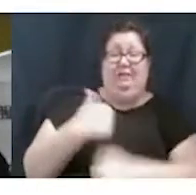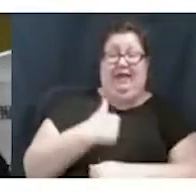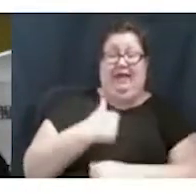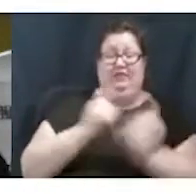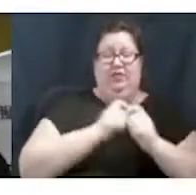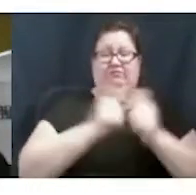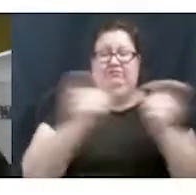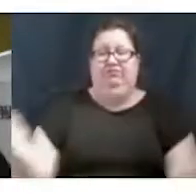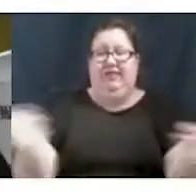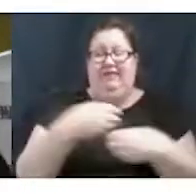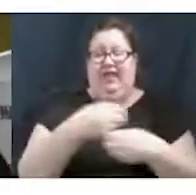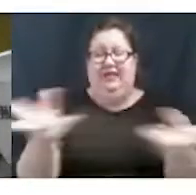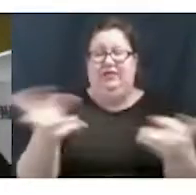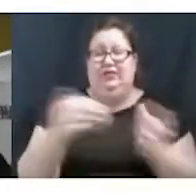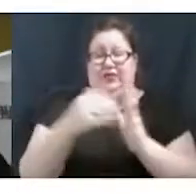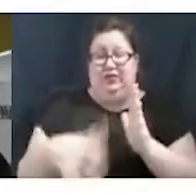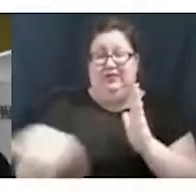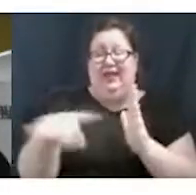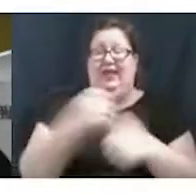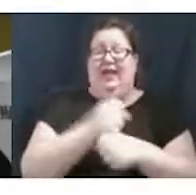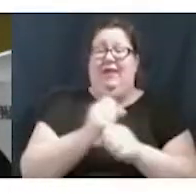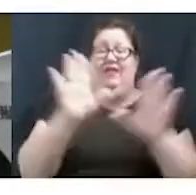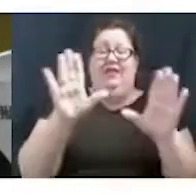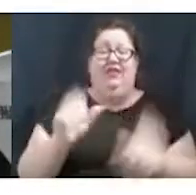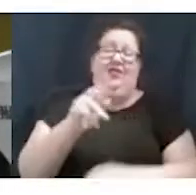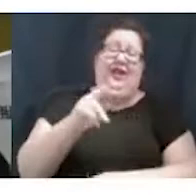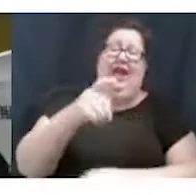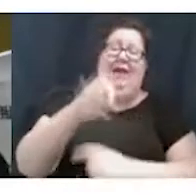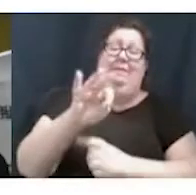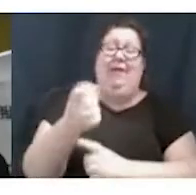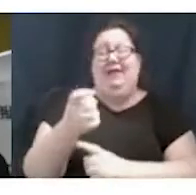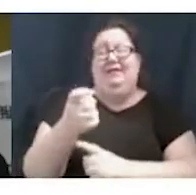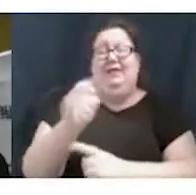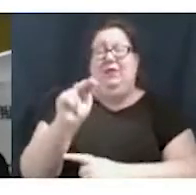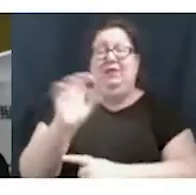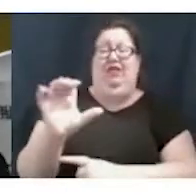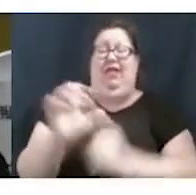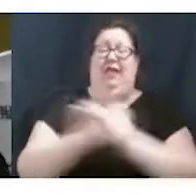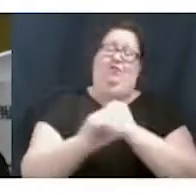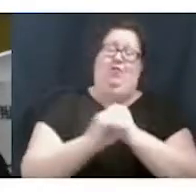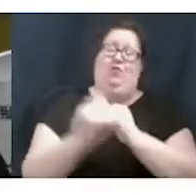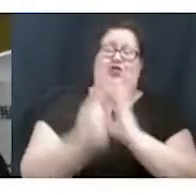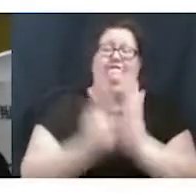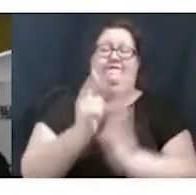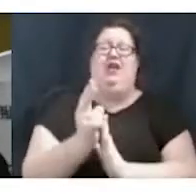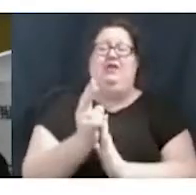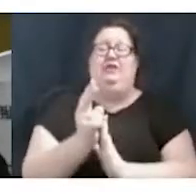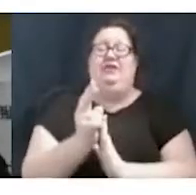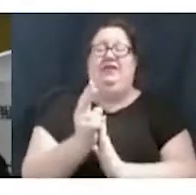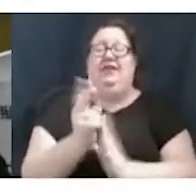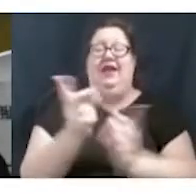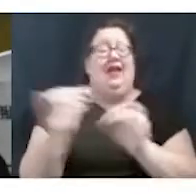the footage, and then they made these great Apex, North Carolina promotional videos. I did the same thing with a